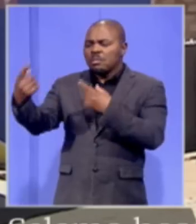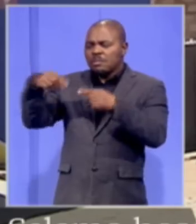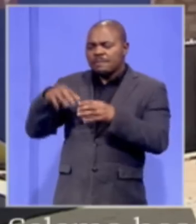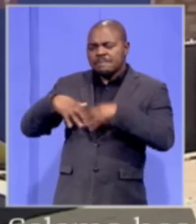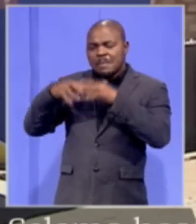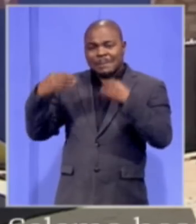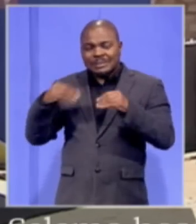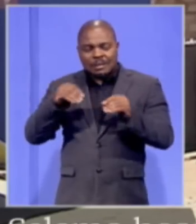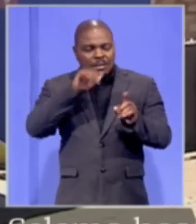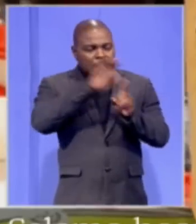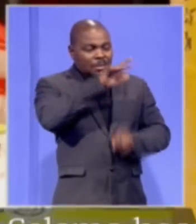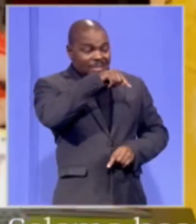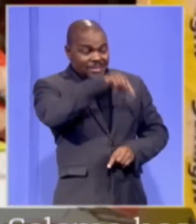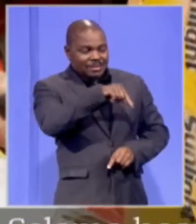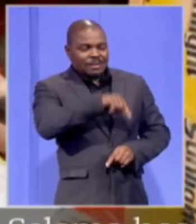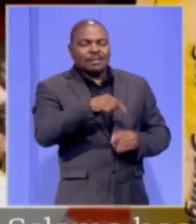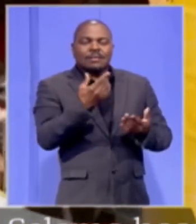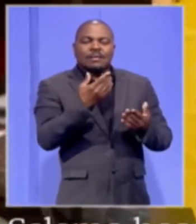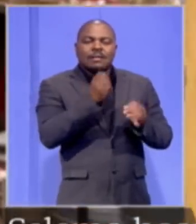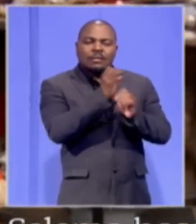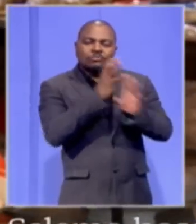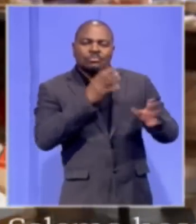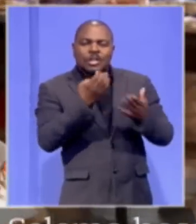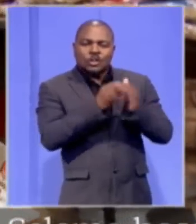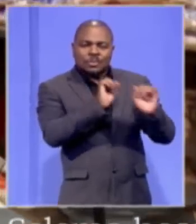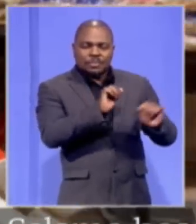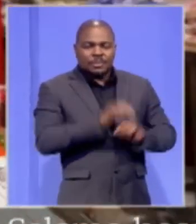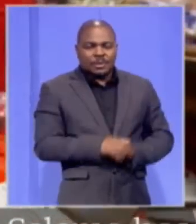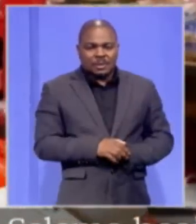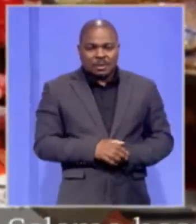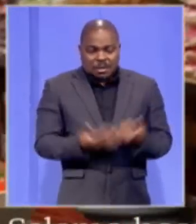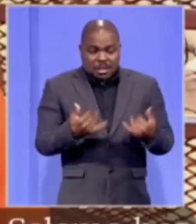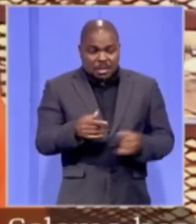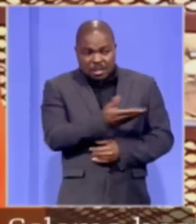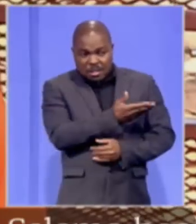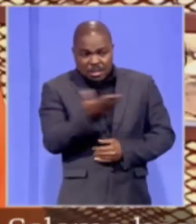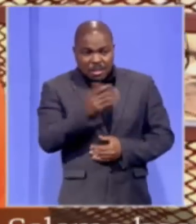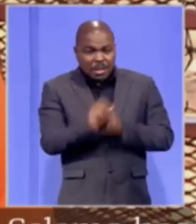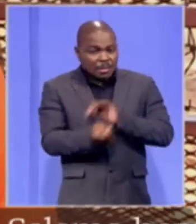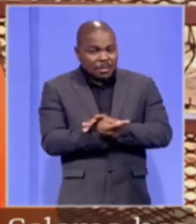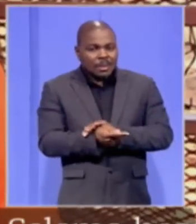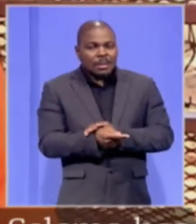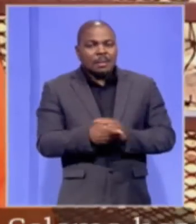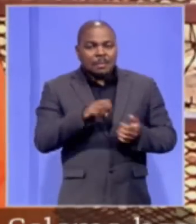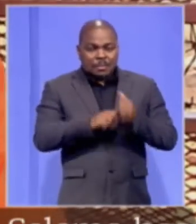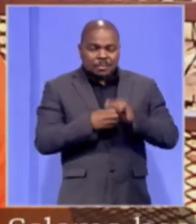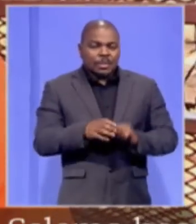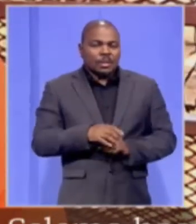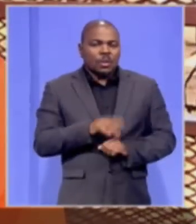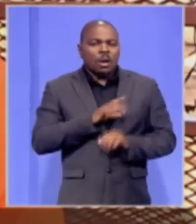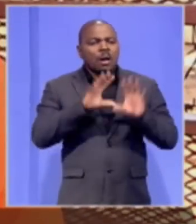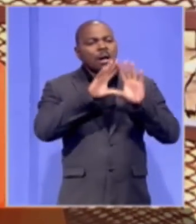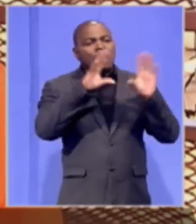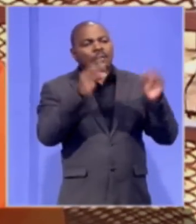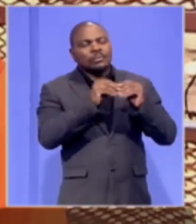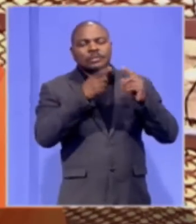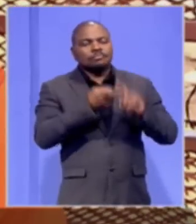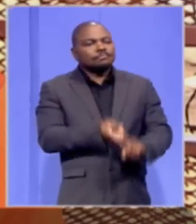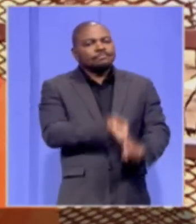makeishene. The problem is, in the manner, the way things happened, it's a problem because everything has to stand